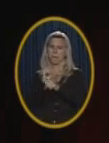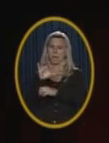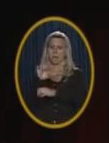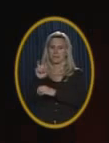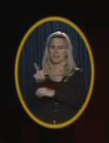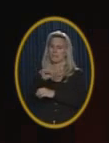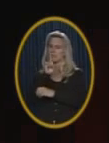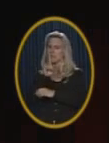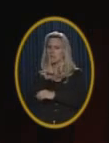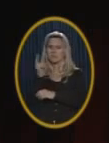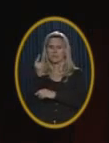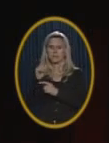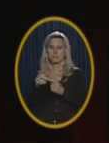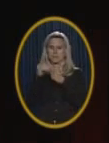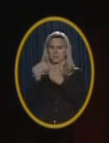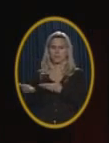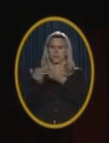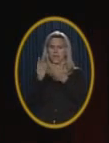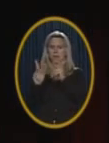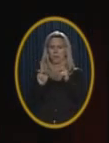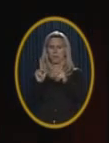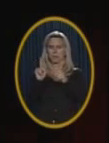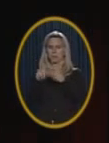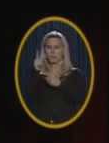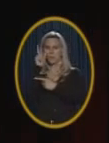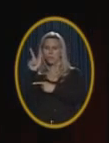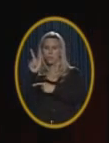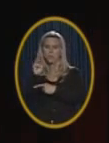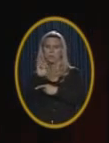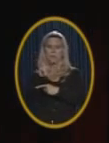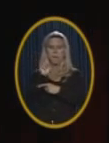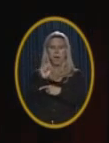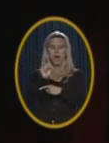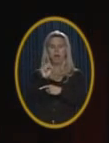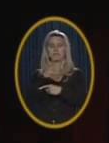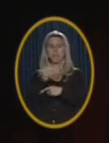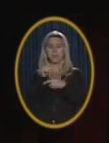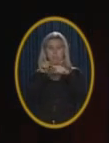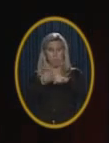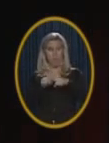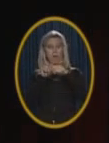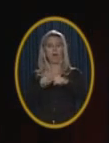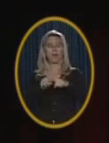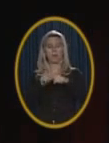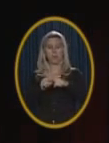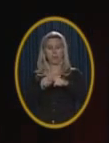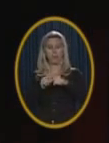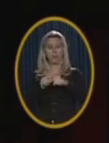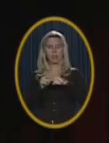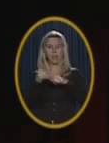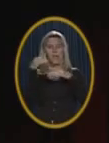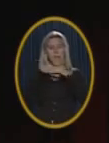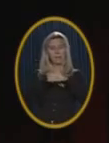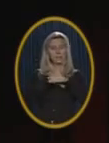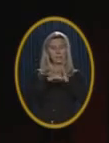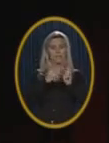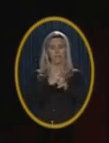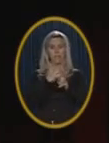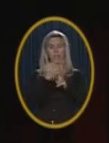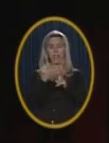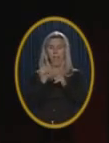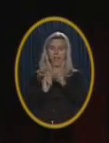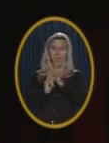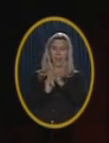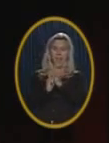that will carry people to the moon and haul people to Mars and be a reliable ascent, abort, and reliable entry vehicle with